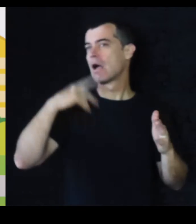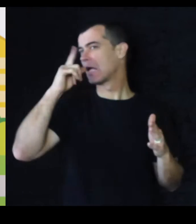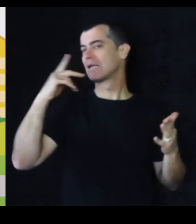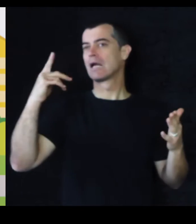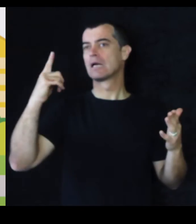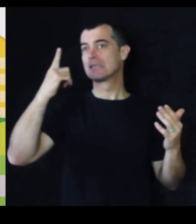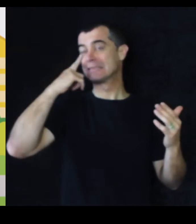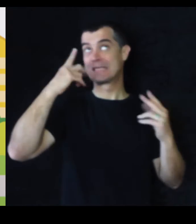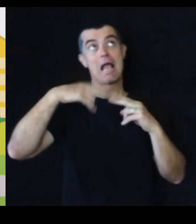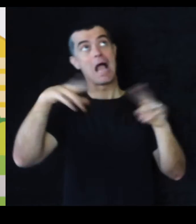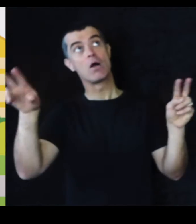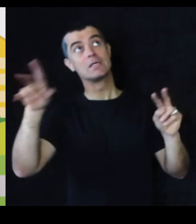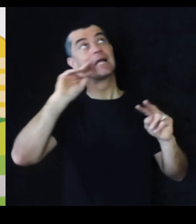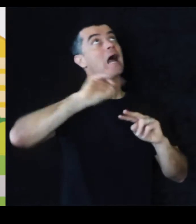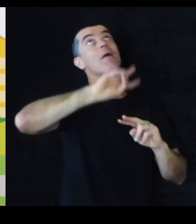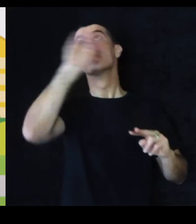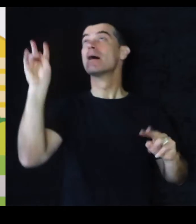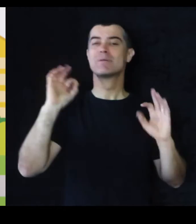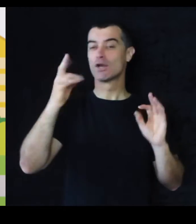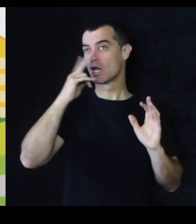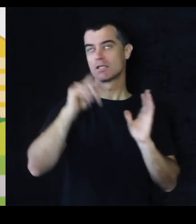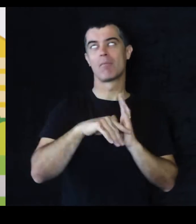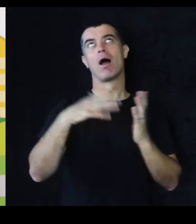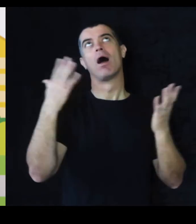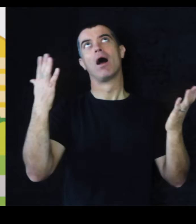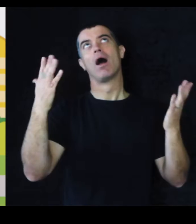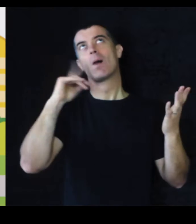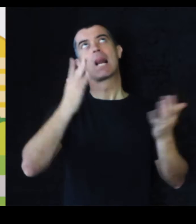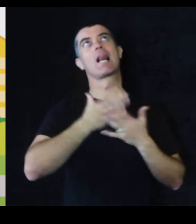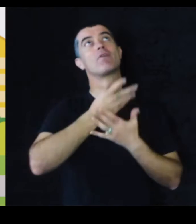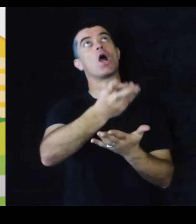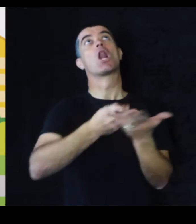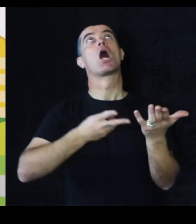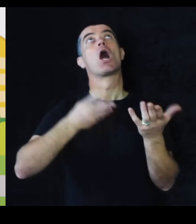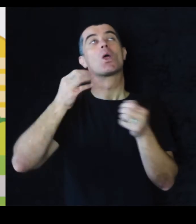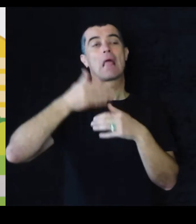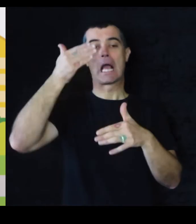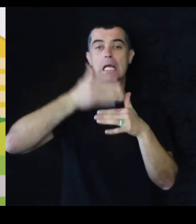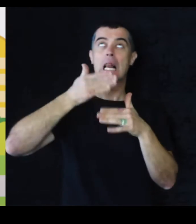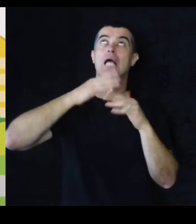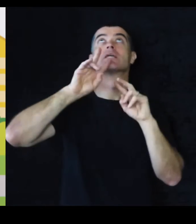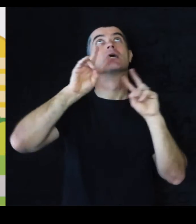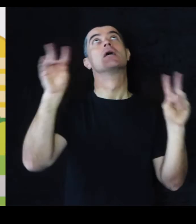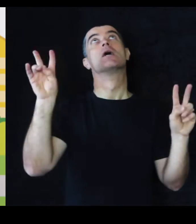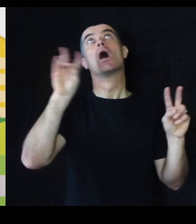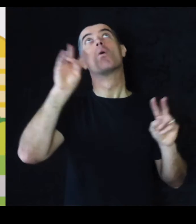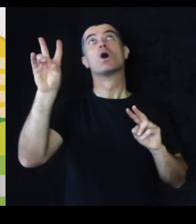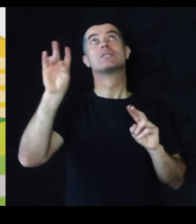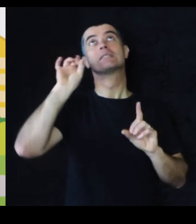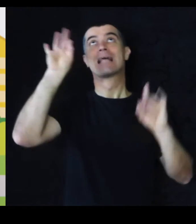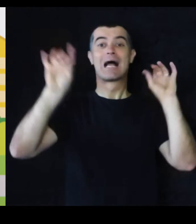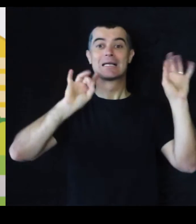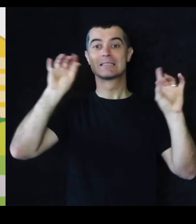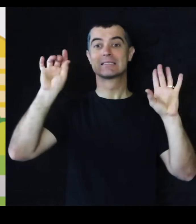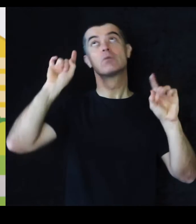time see out and up, and particularly at night. Oh my God, I would love to lie there at night with a glass ceiling and watch the